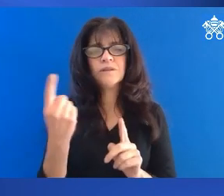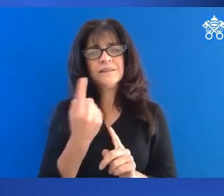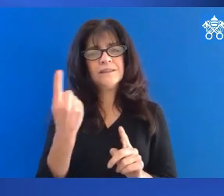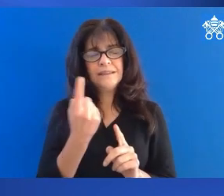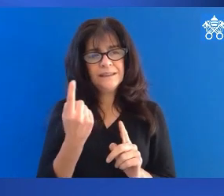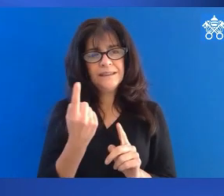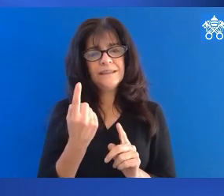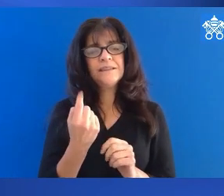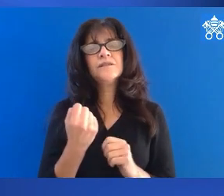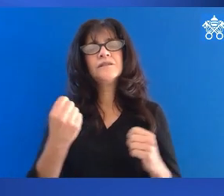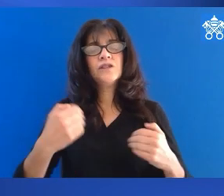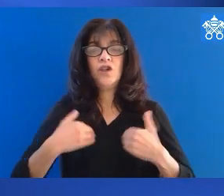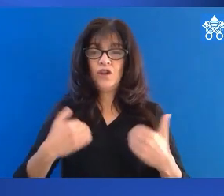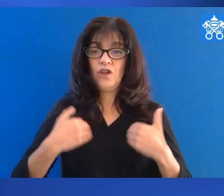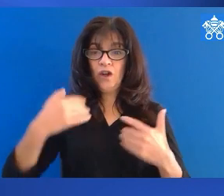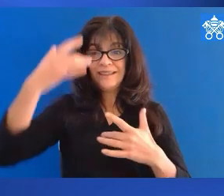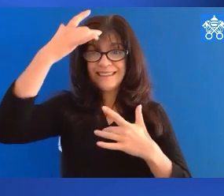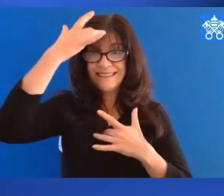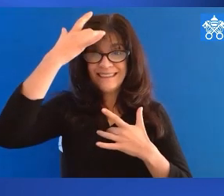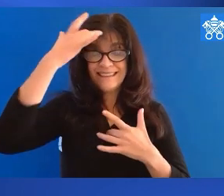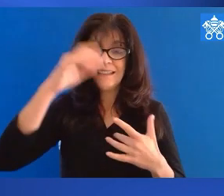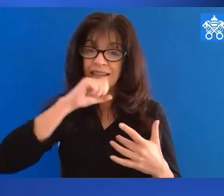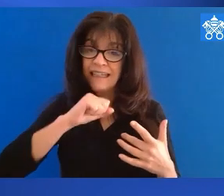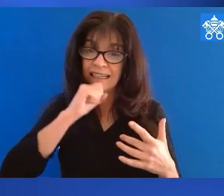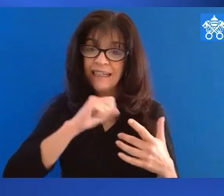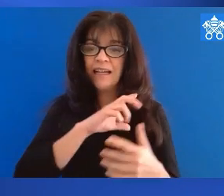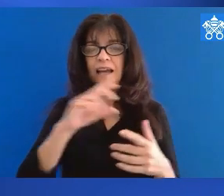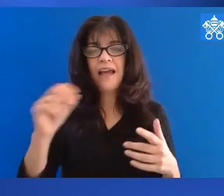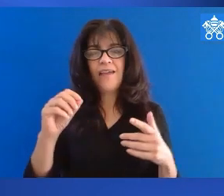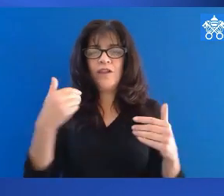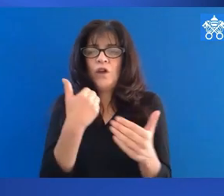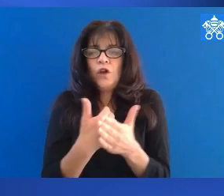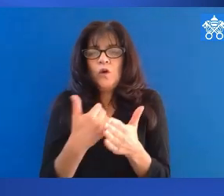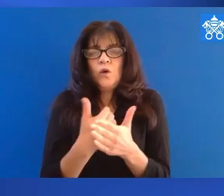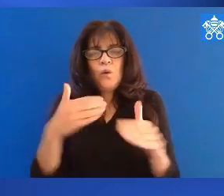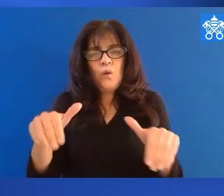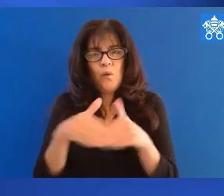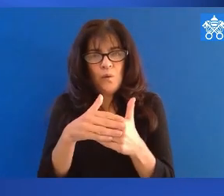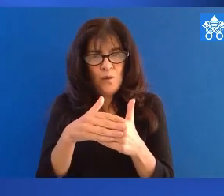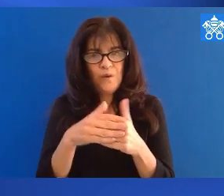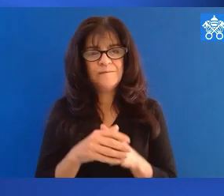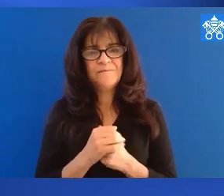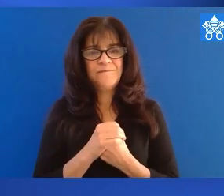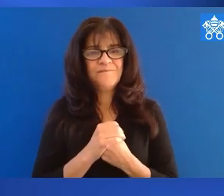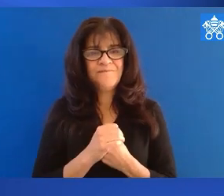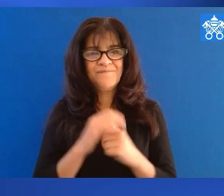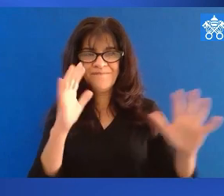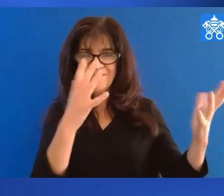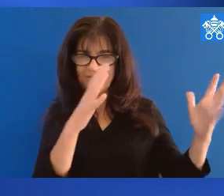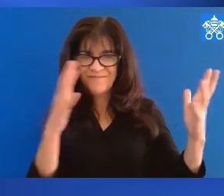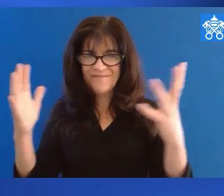Finally, my thoughts go as usual to the young, the sick, the elderly, and the newlyweds.